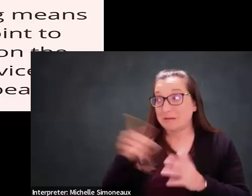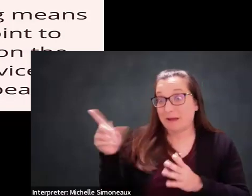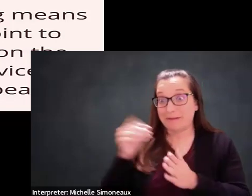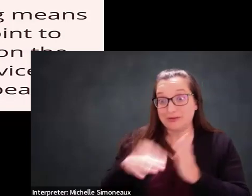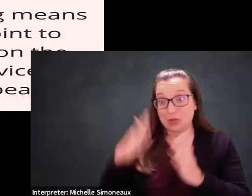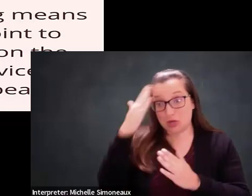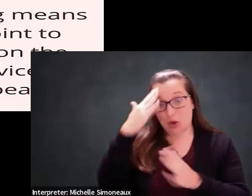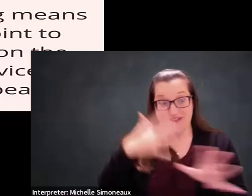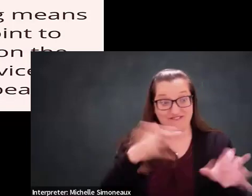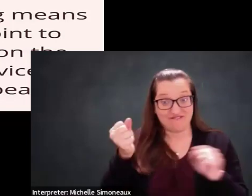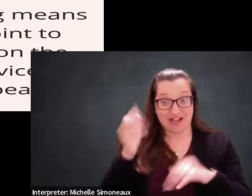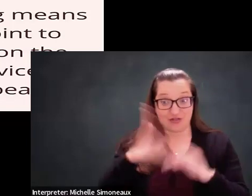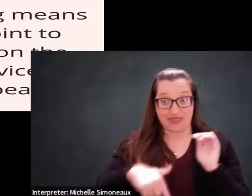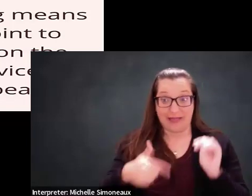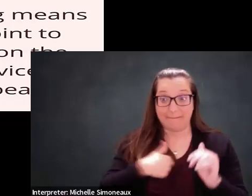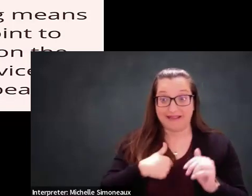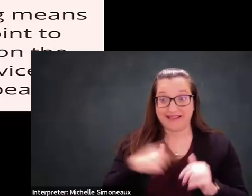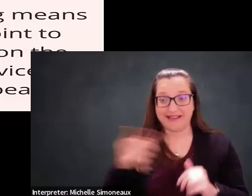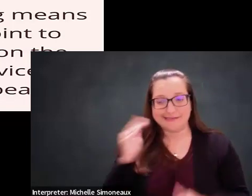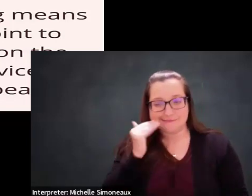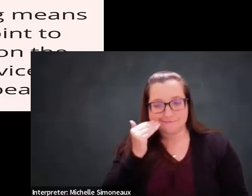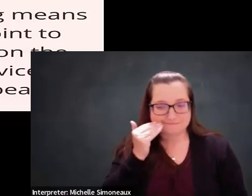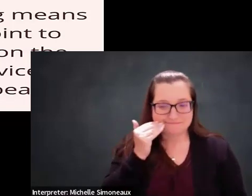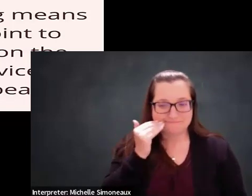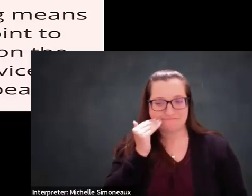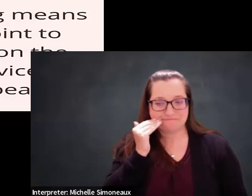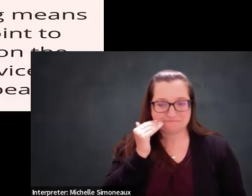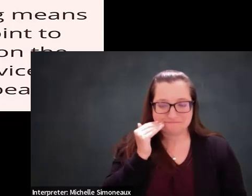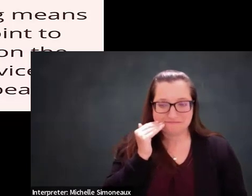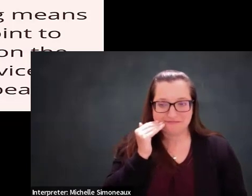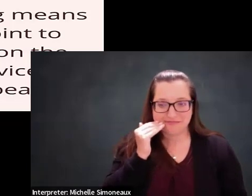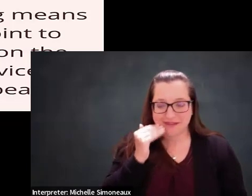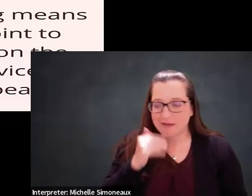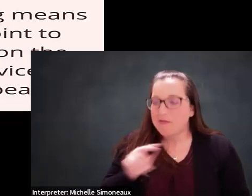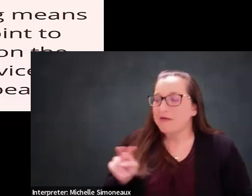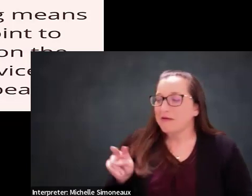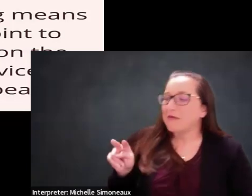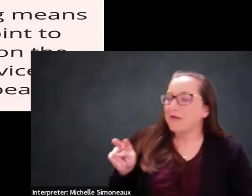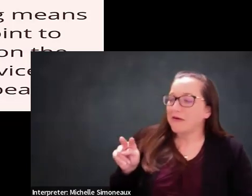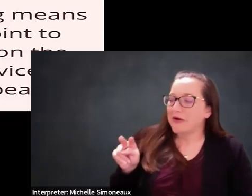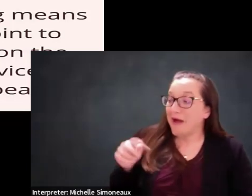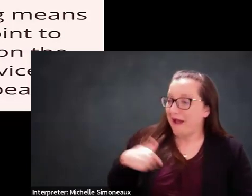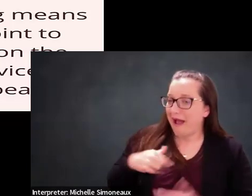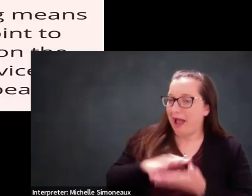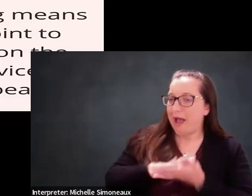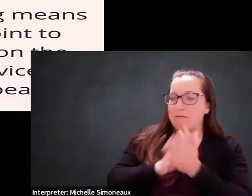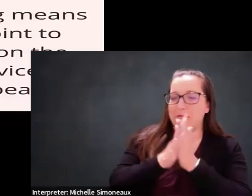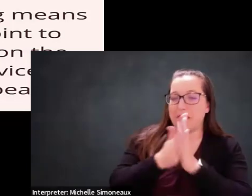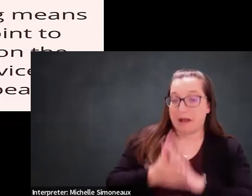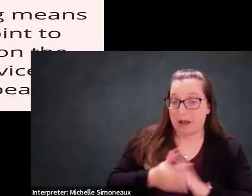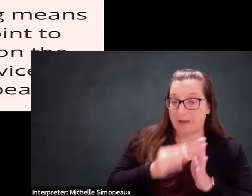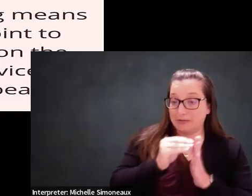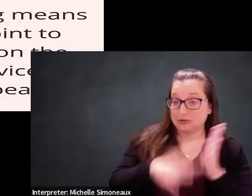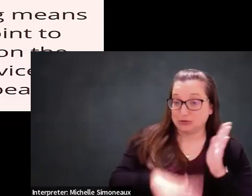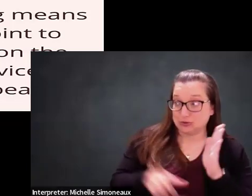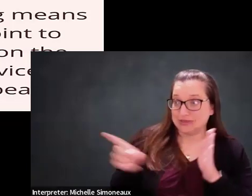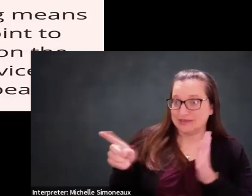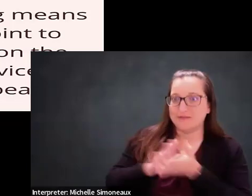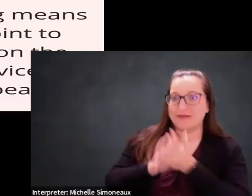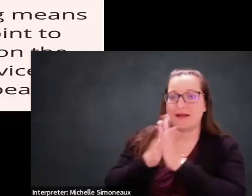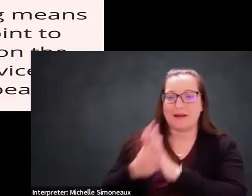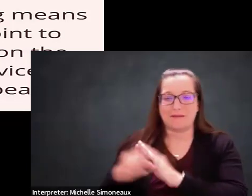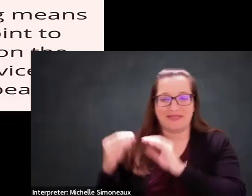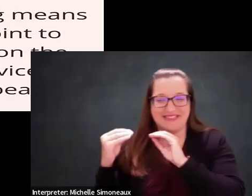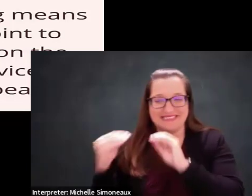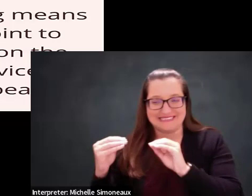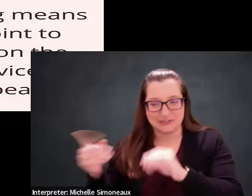word faster than I do, and he'll smirk and smile. And it's very satisfying to see where I have become the student. He is becoming the teacher because he is picking up